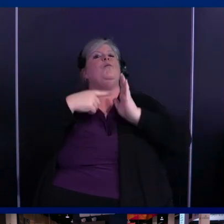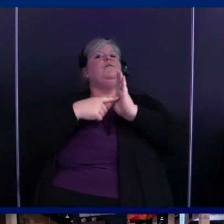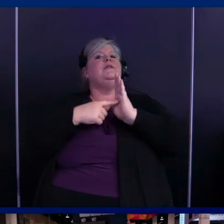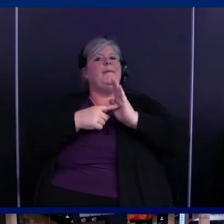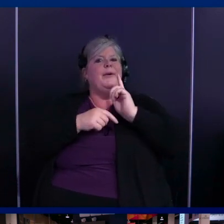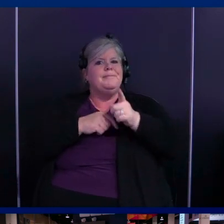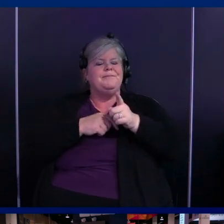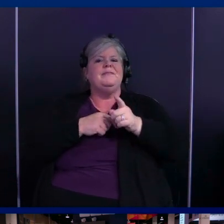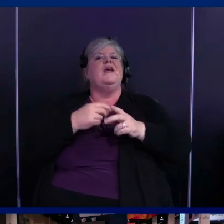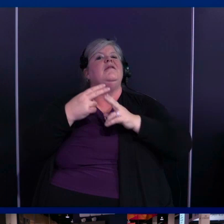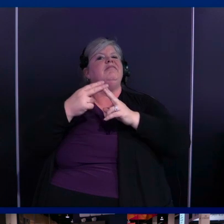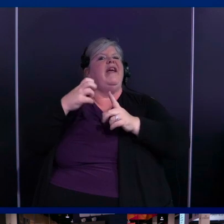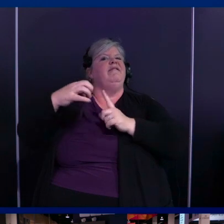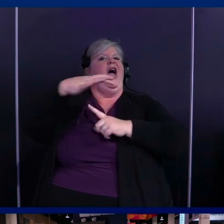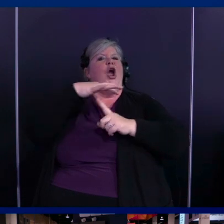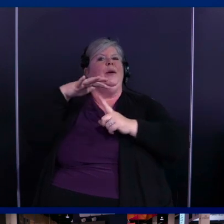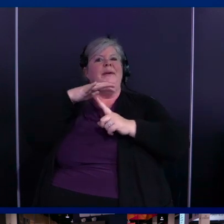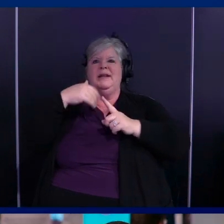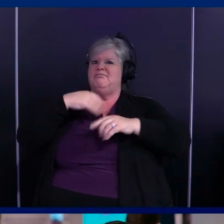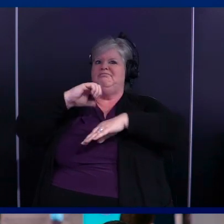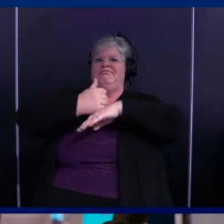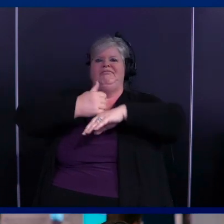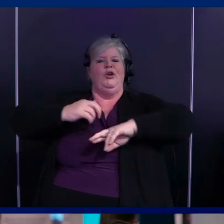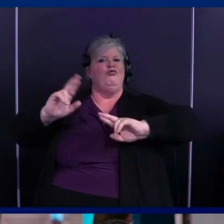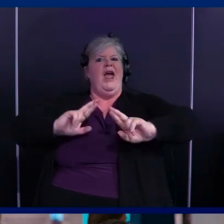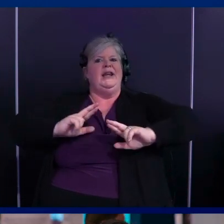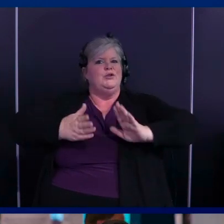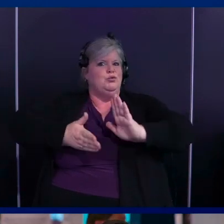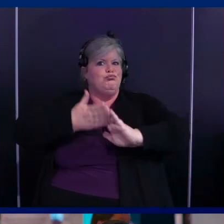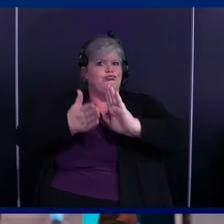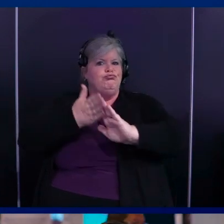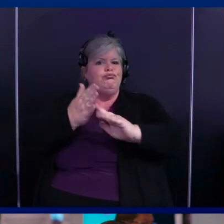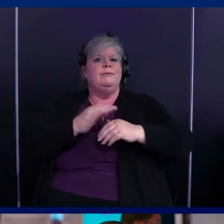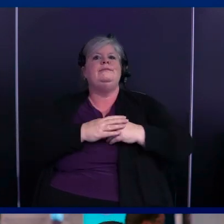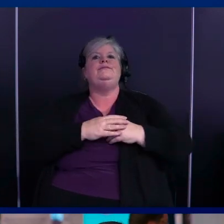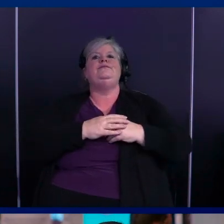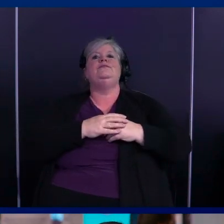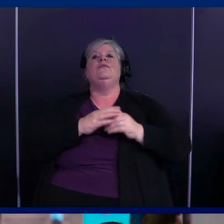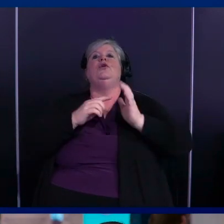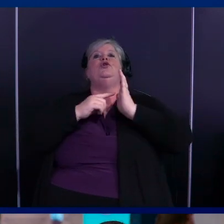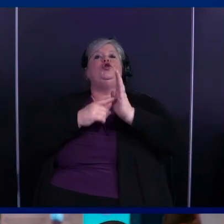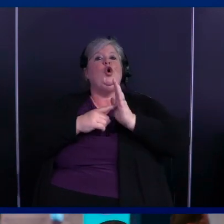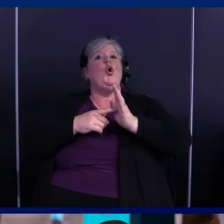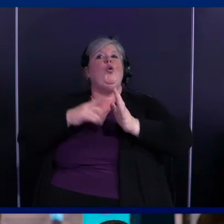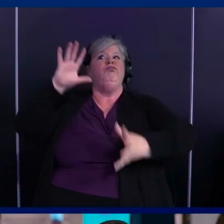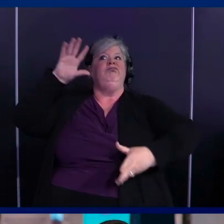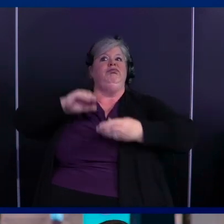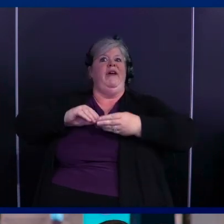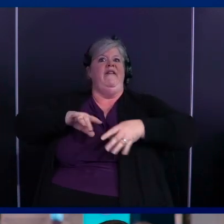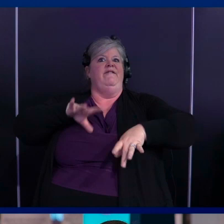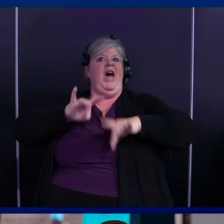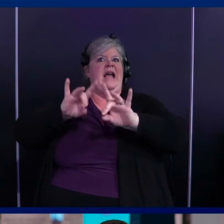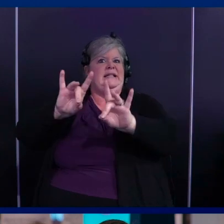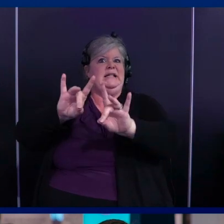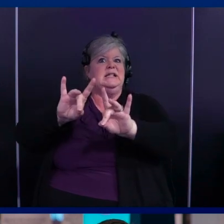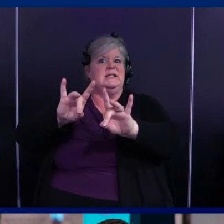of an environment that's set up, ready to go. It's showing findings over time, so you can